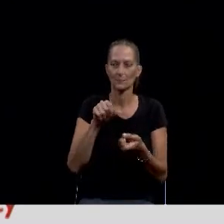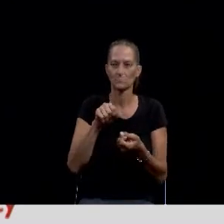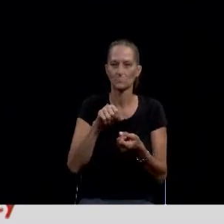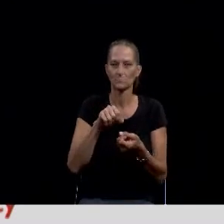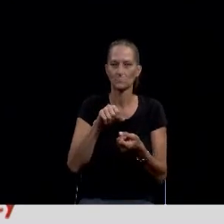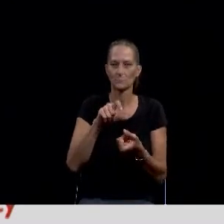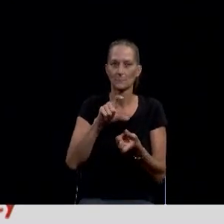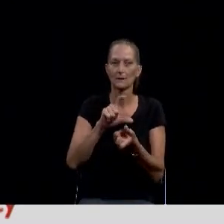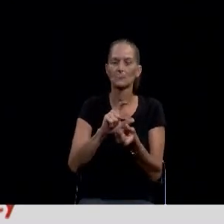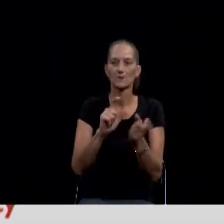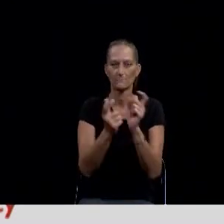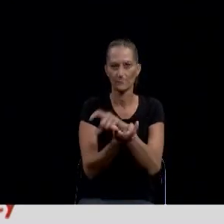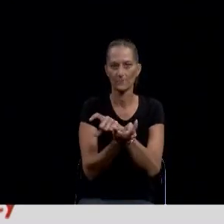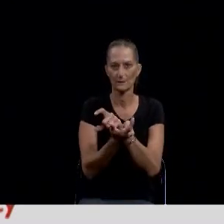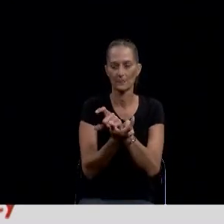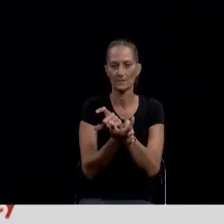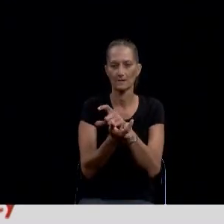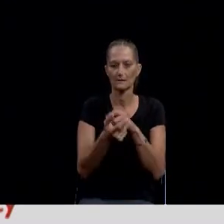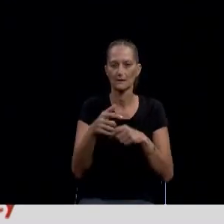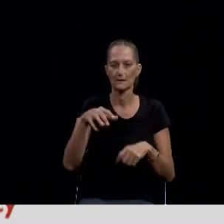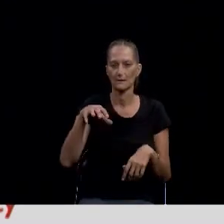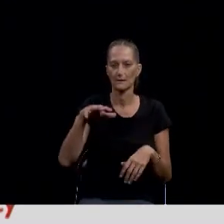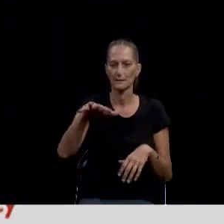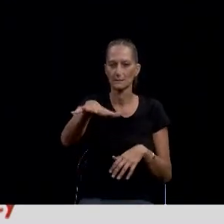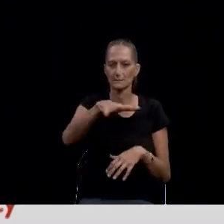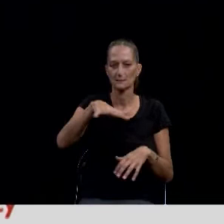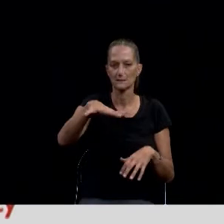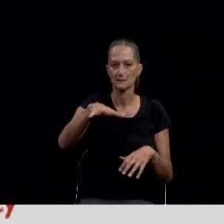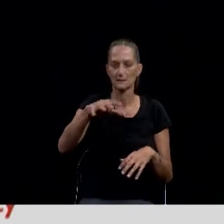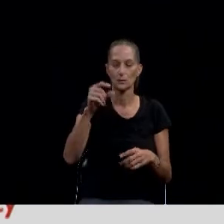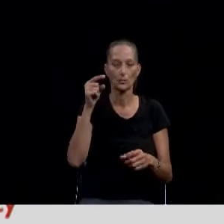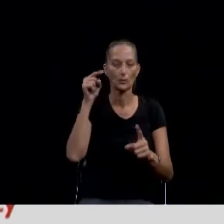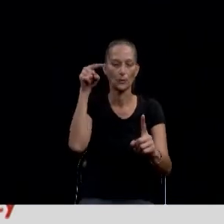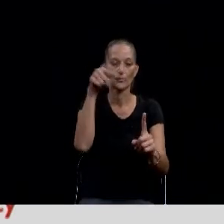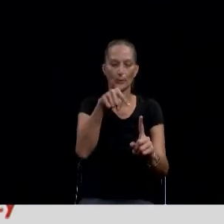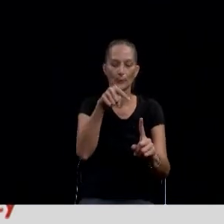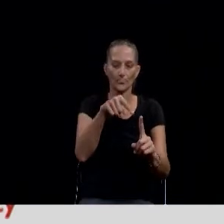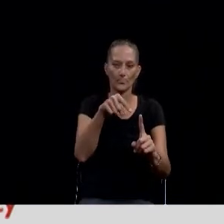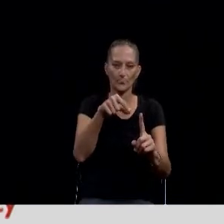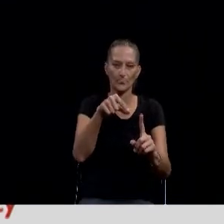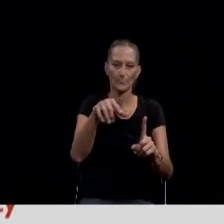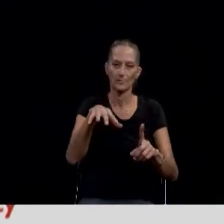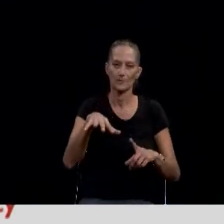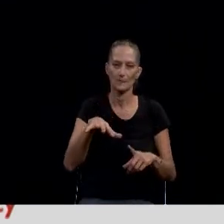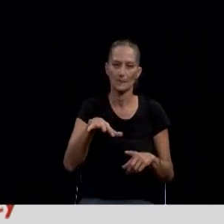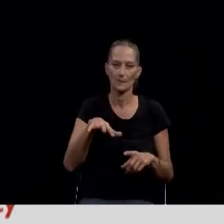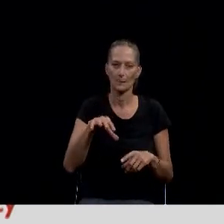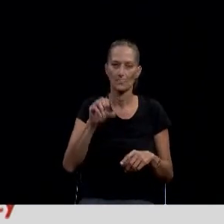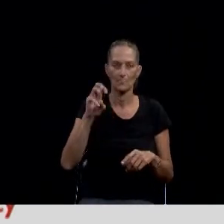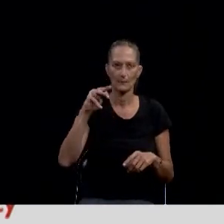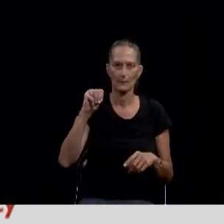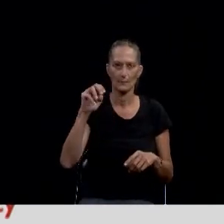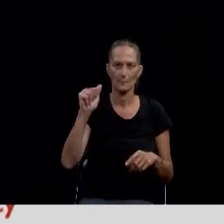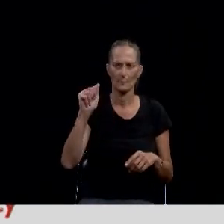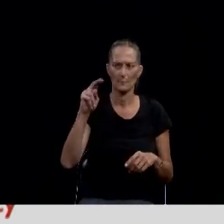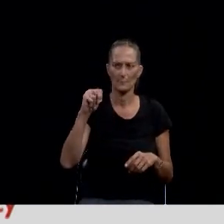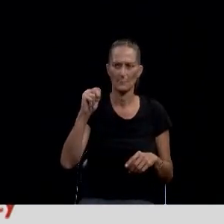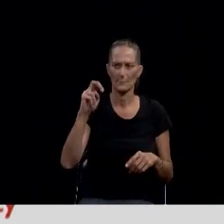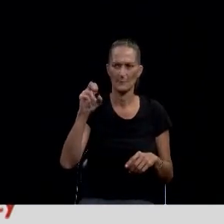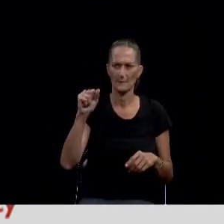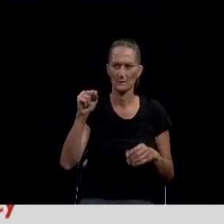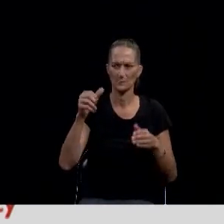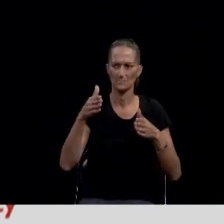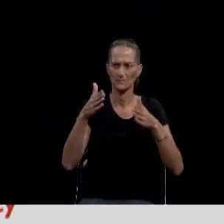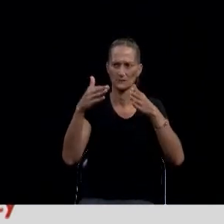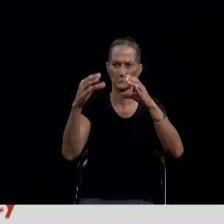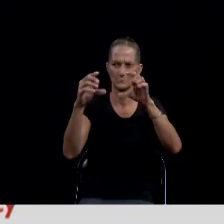project. And if you'll note that Man Street moves south, currently it's up here, it will move south from its current location so